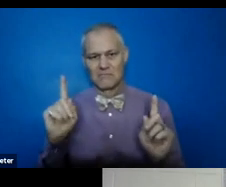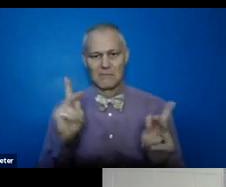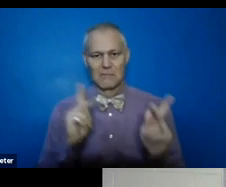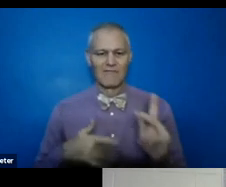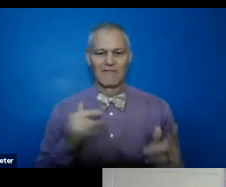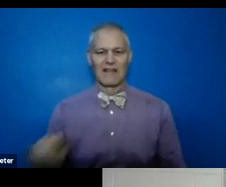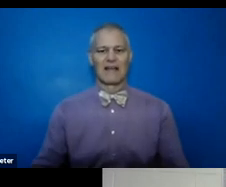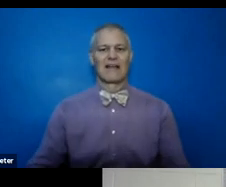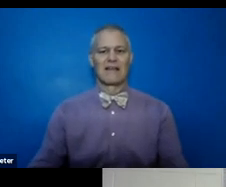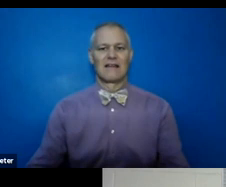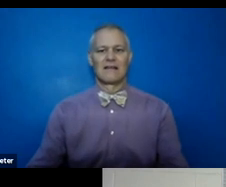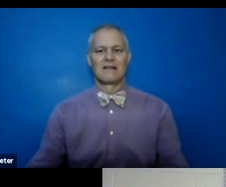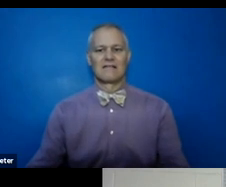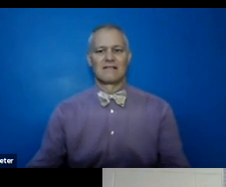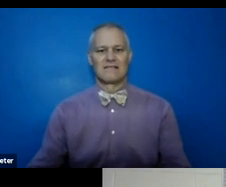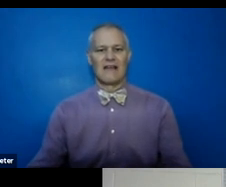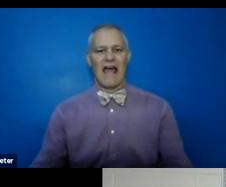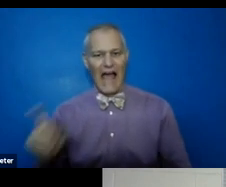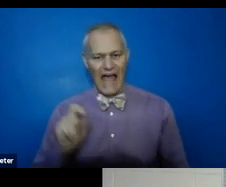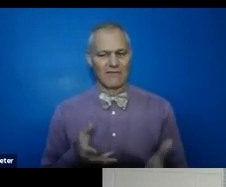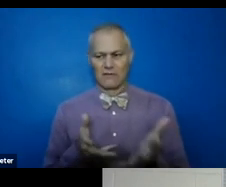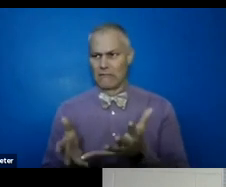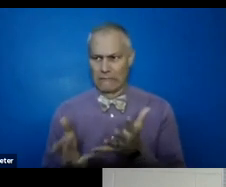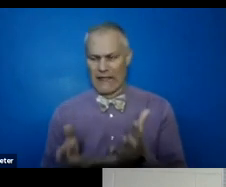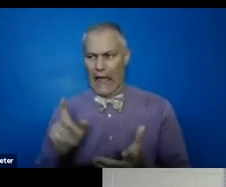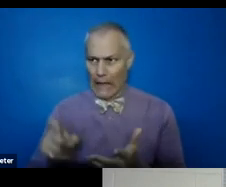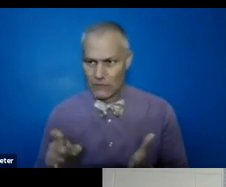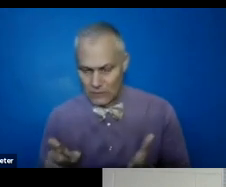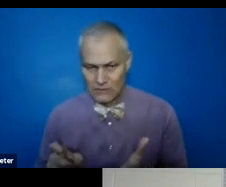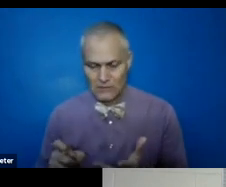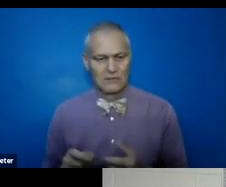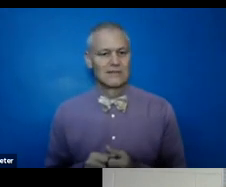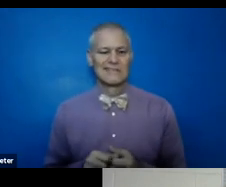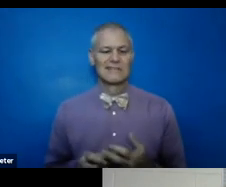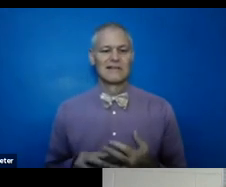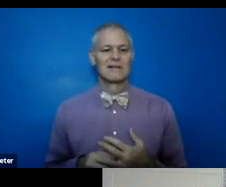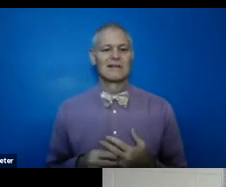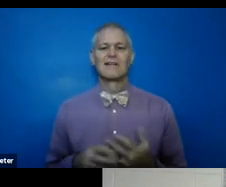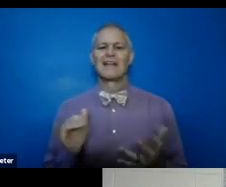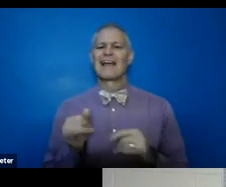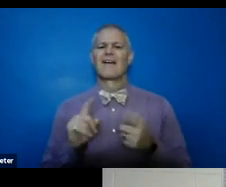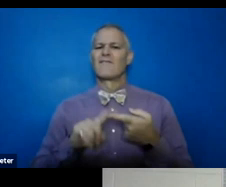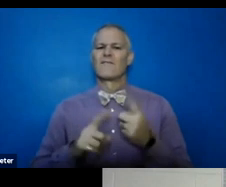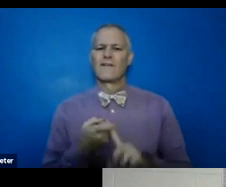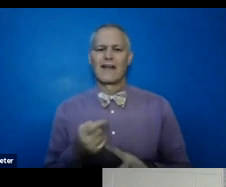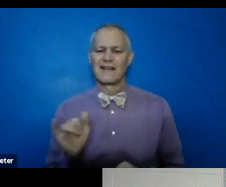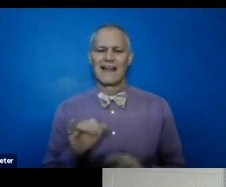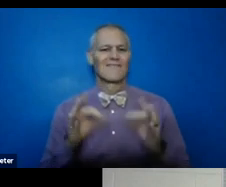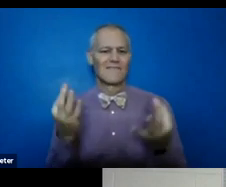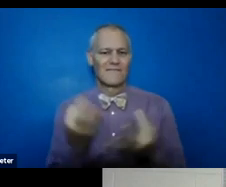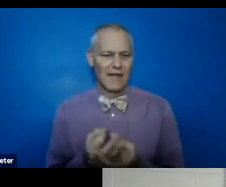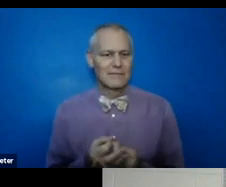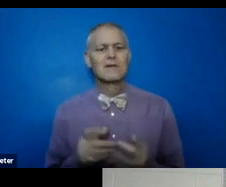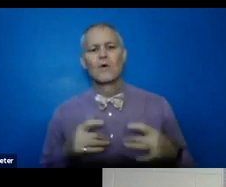having to engage with us, and it kind of ended up eroding the relationship. And we found that we just treat it like a friend, right? We treat it like a family member. We check